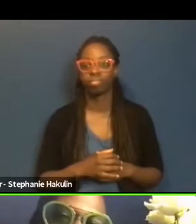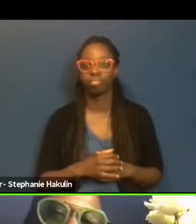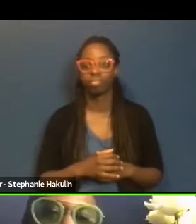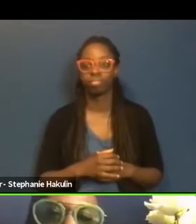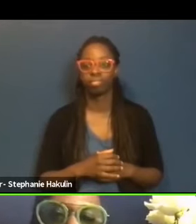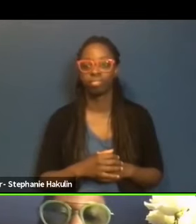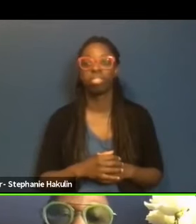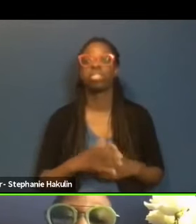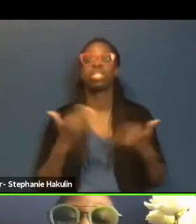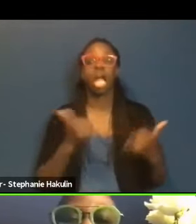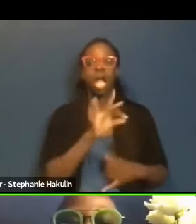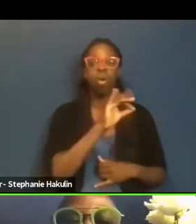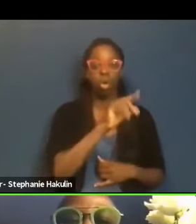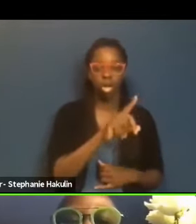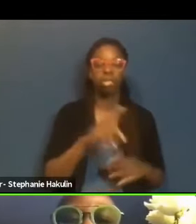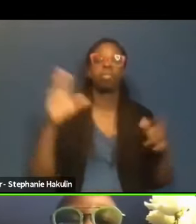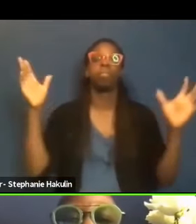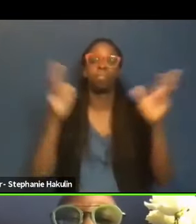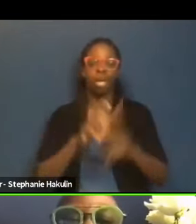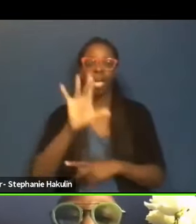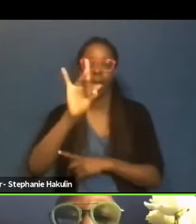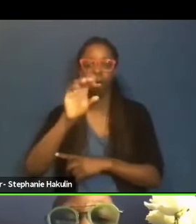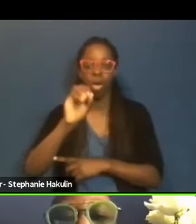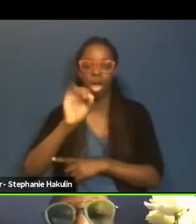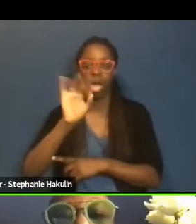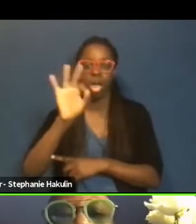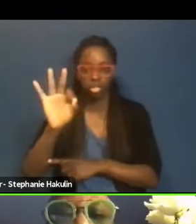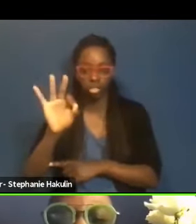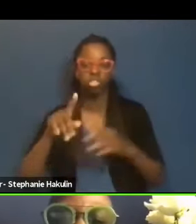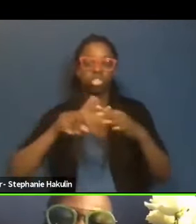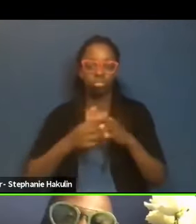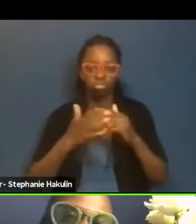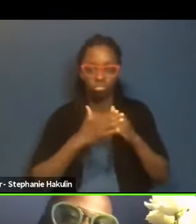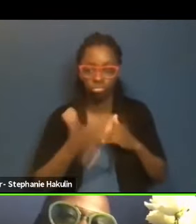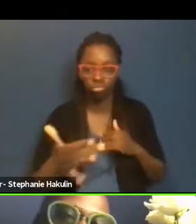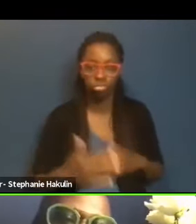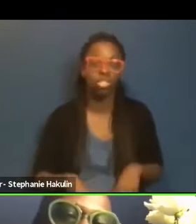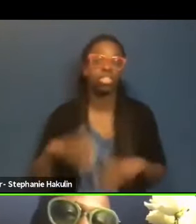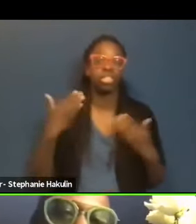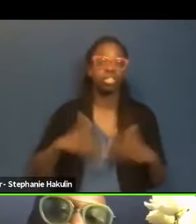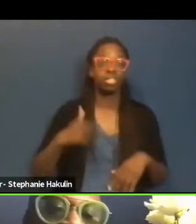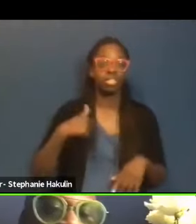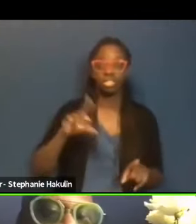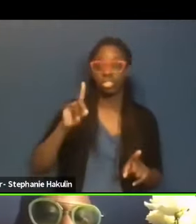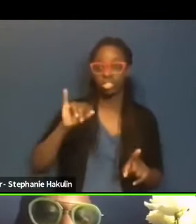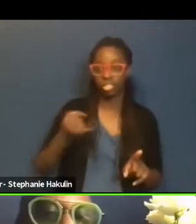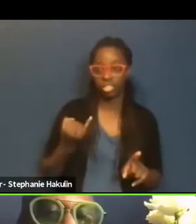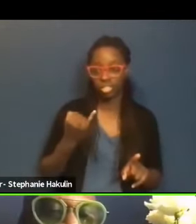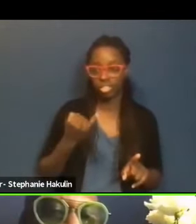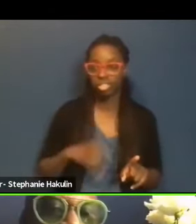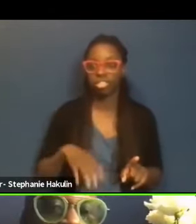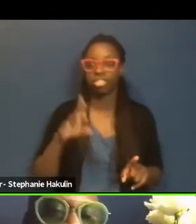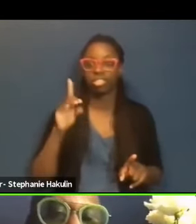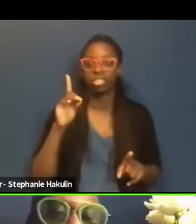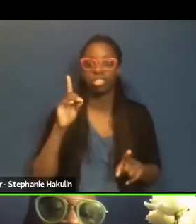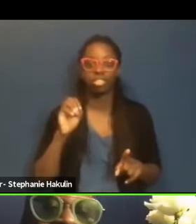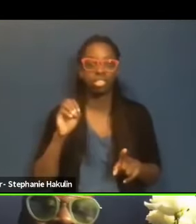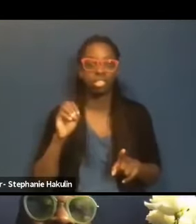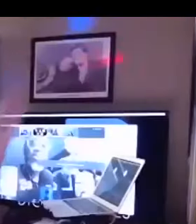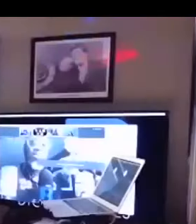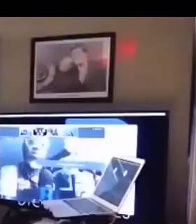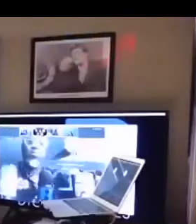of the slam. Y'all, this is DJ Dion Decibels on the ones and twos. We'll see you in